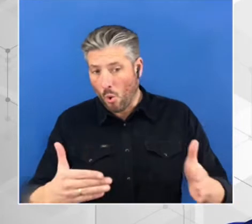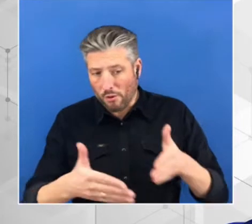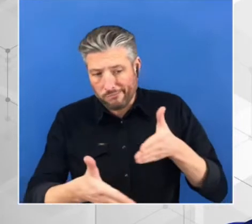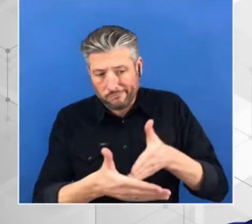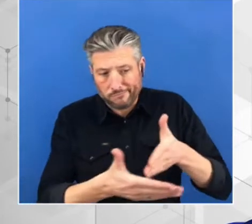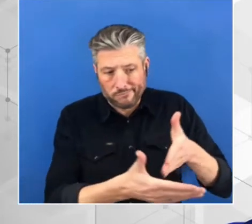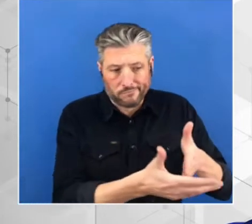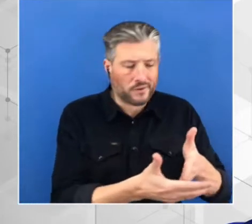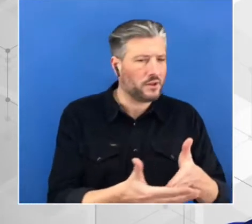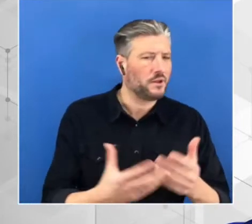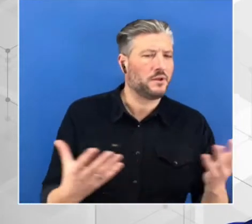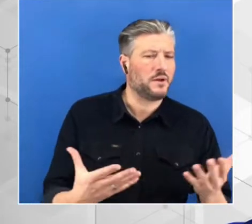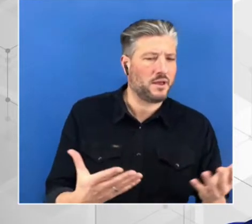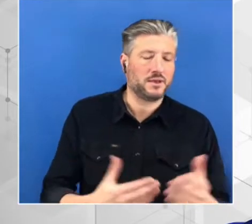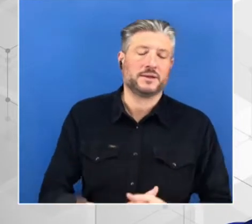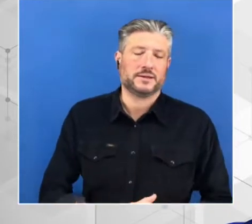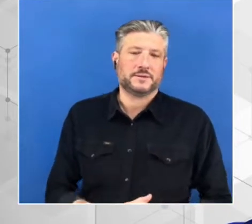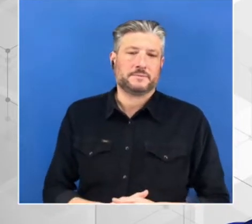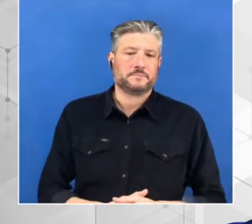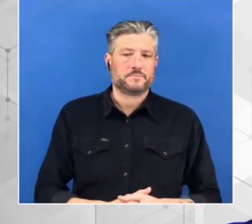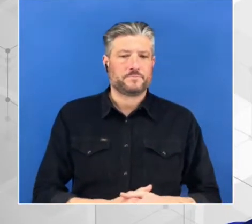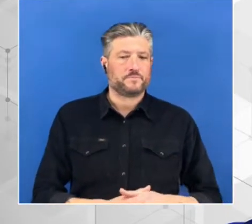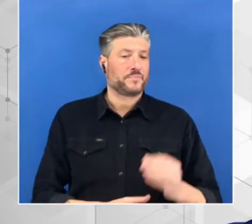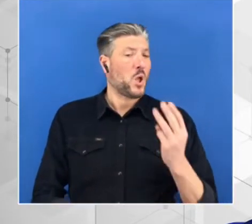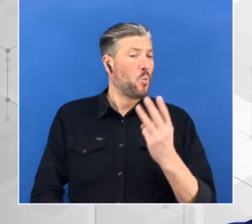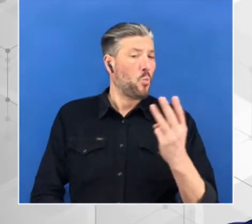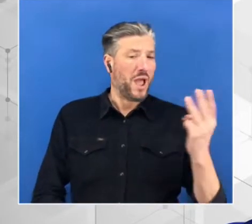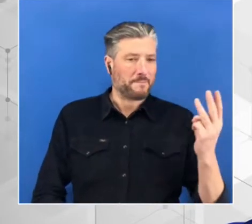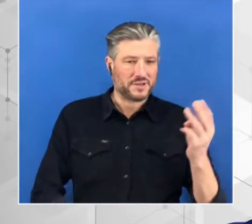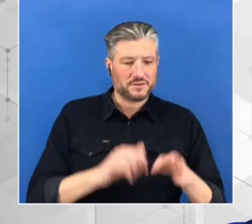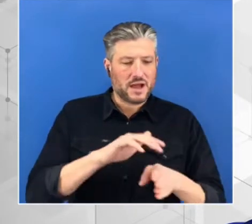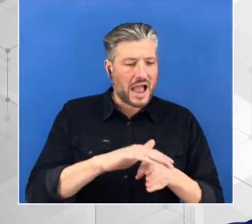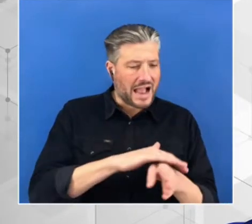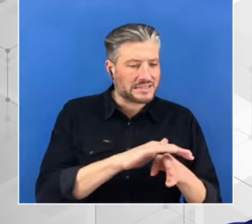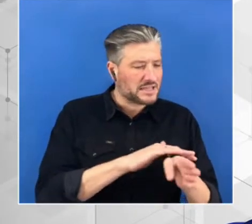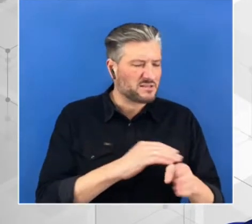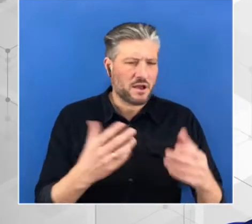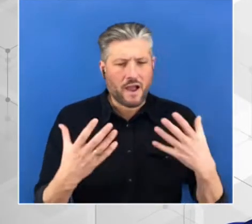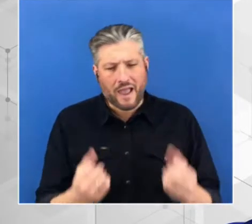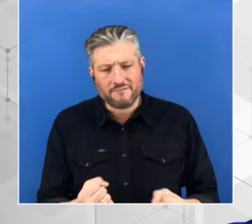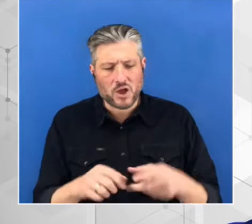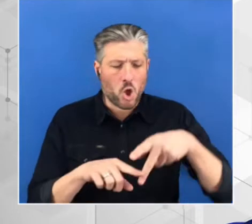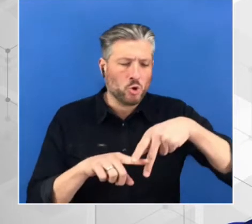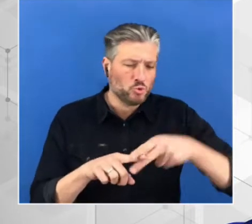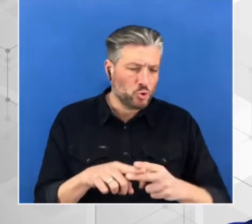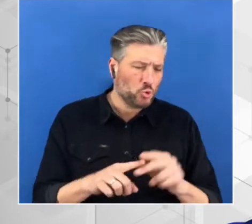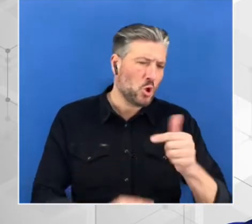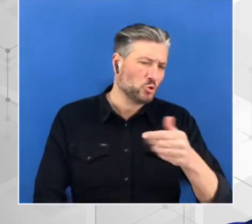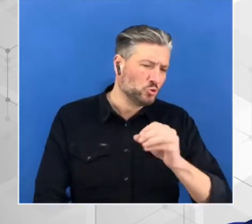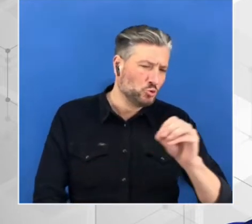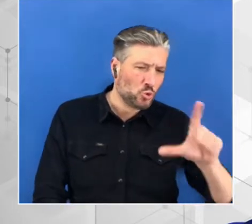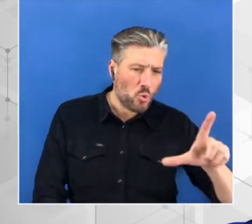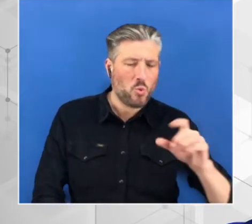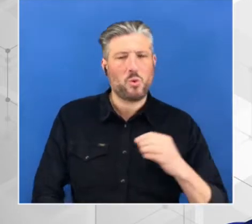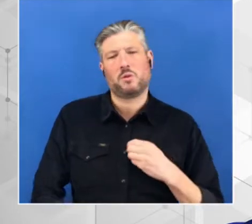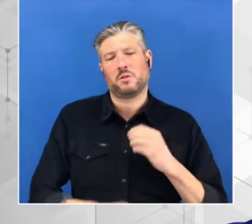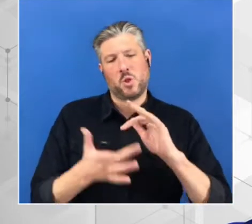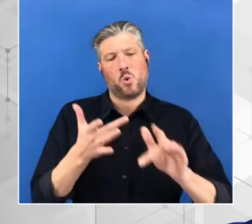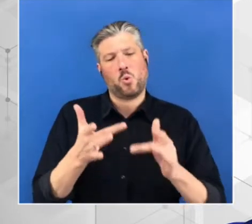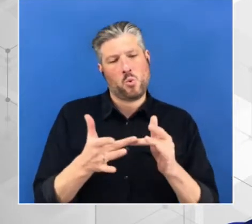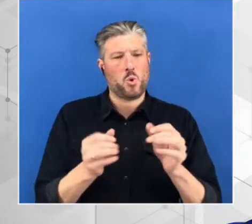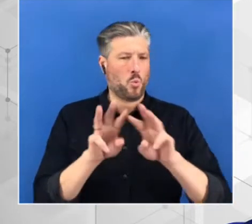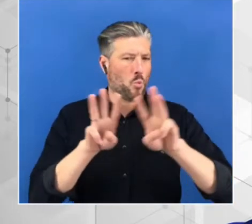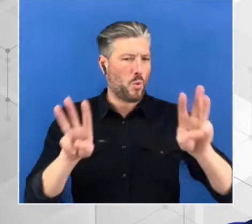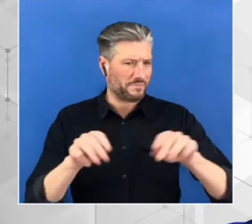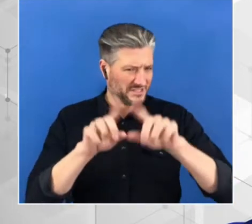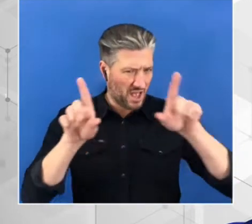about tools, we talk about websites, we talk about technologies, and that are built to